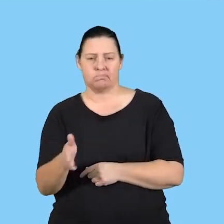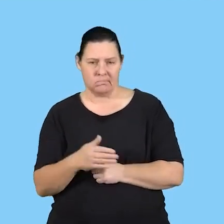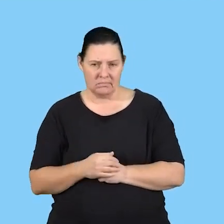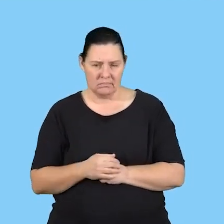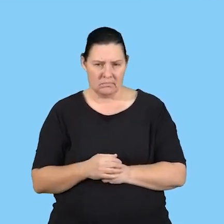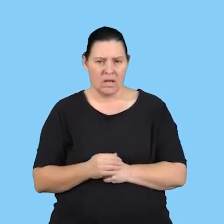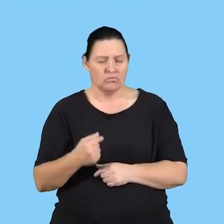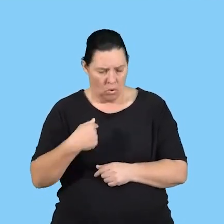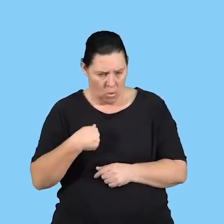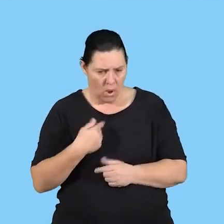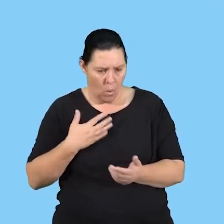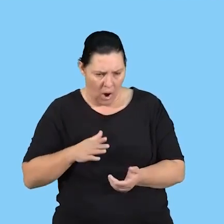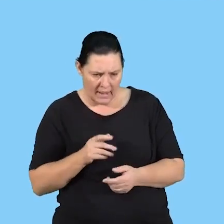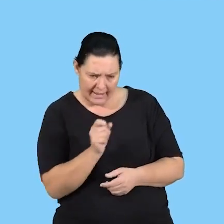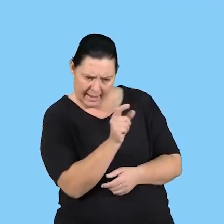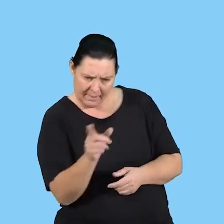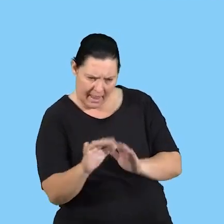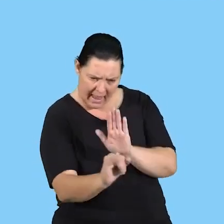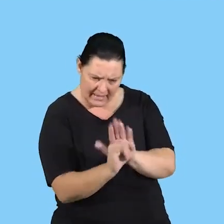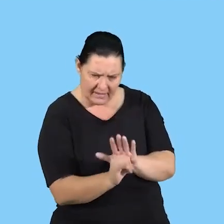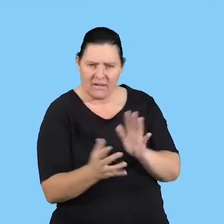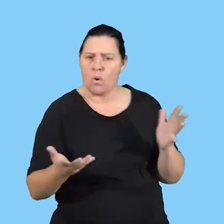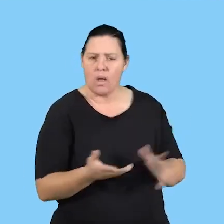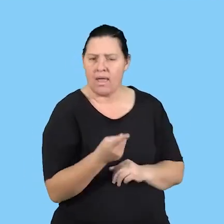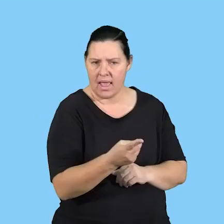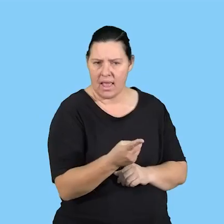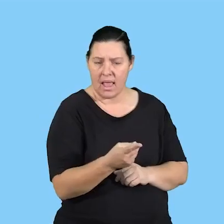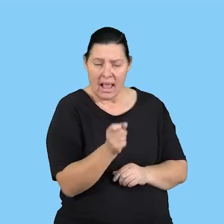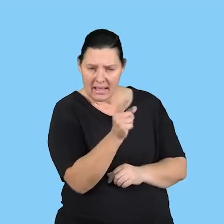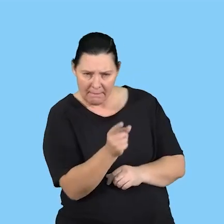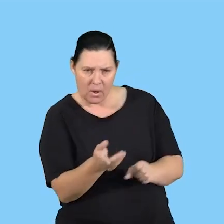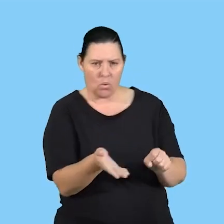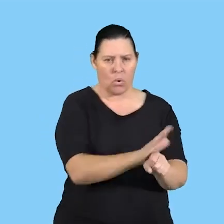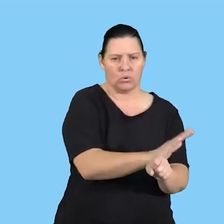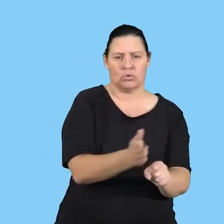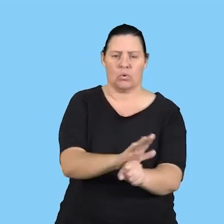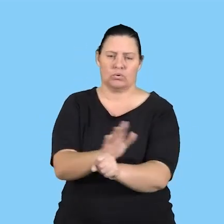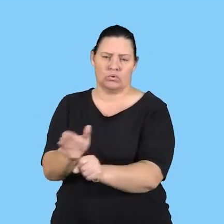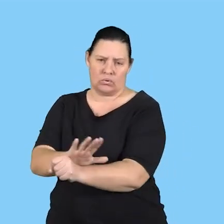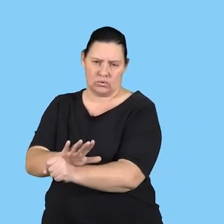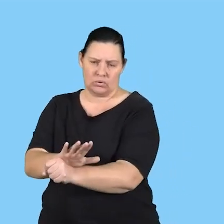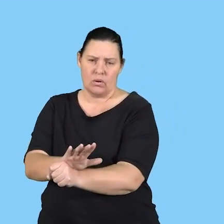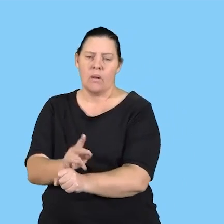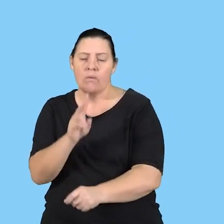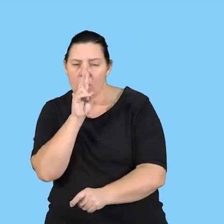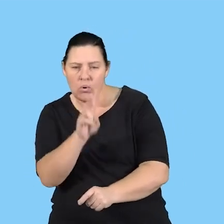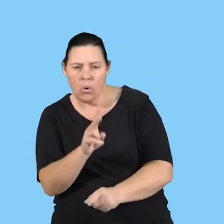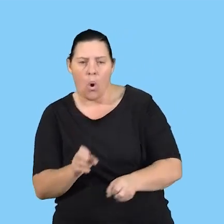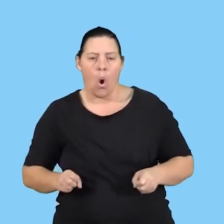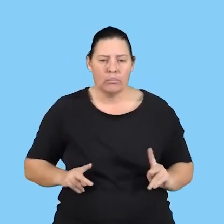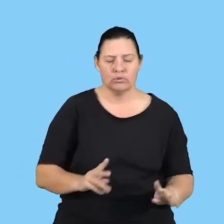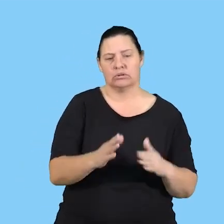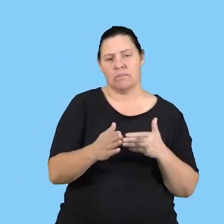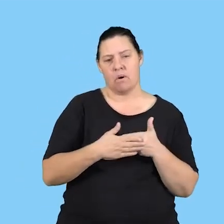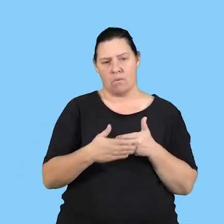was also to identify these gaps and to plug these gaps and to look for